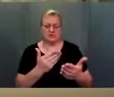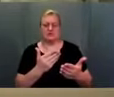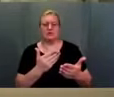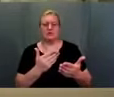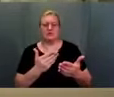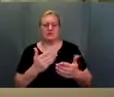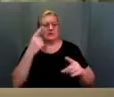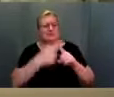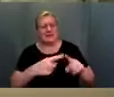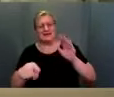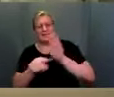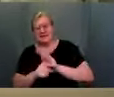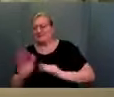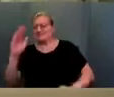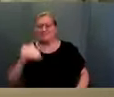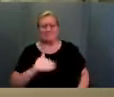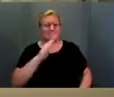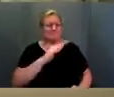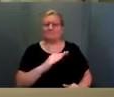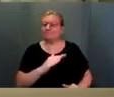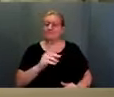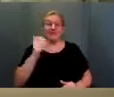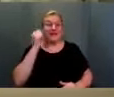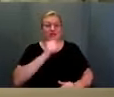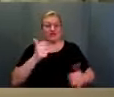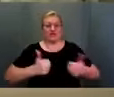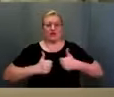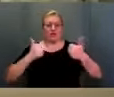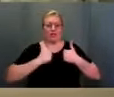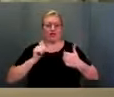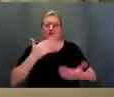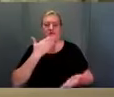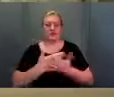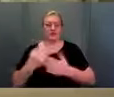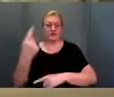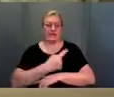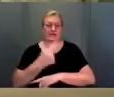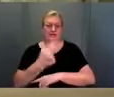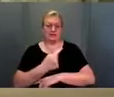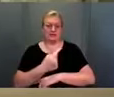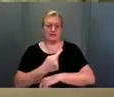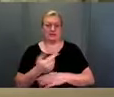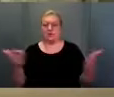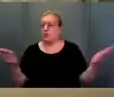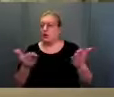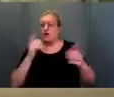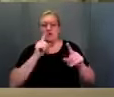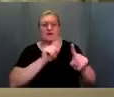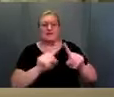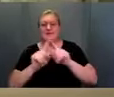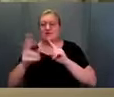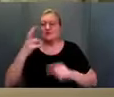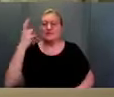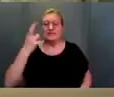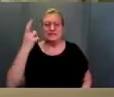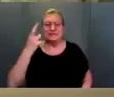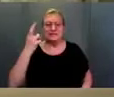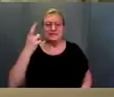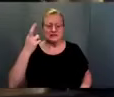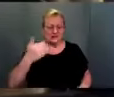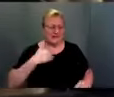downs, every day above ground is a good day. You see, we're all here for different reasons. And we all have